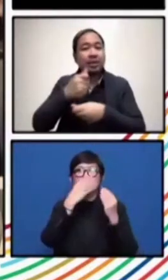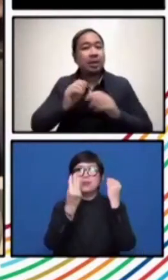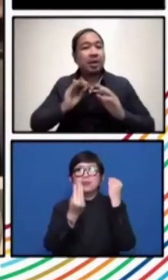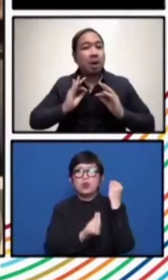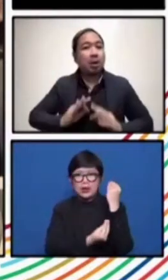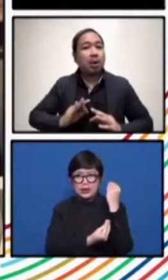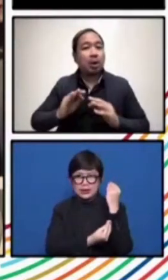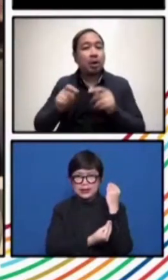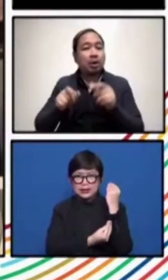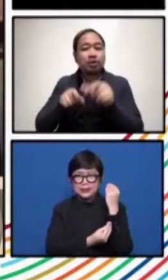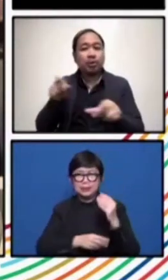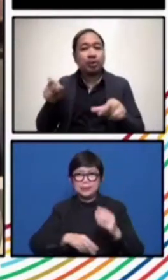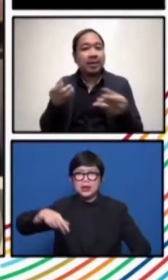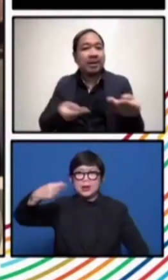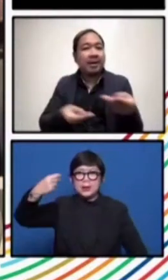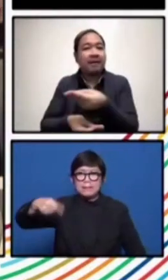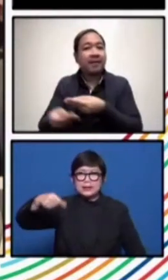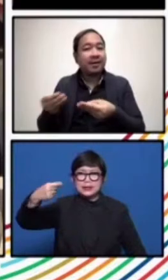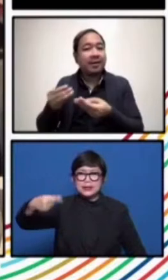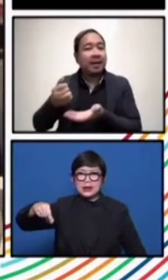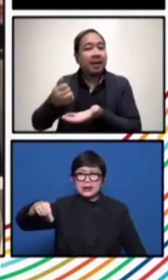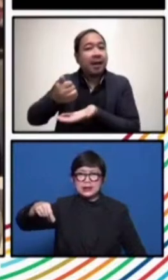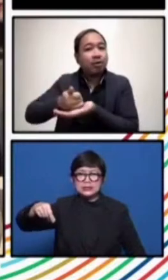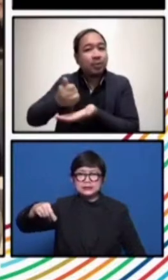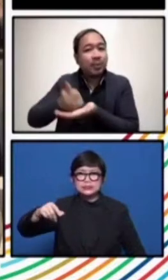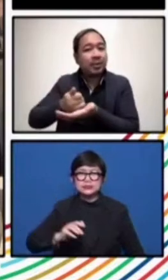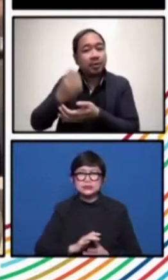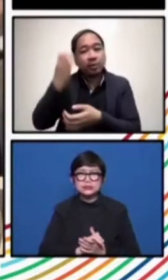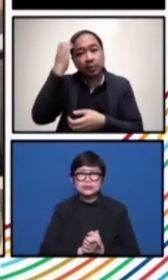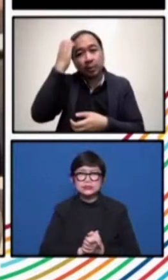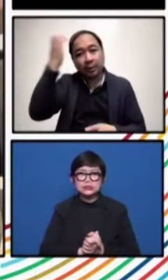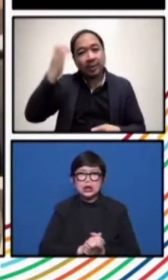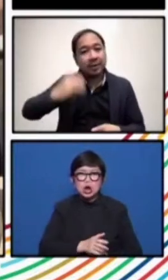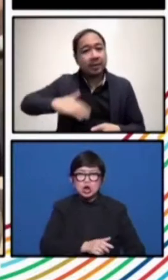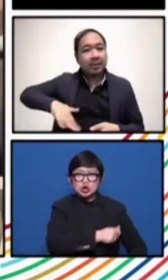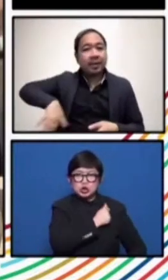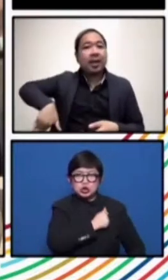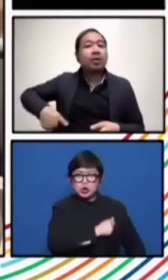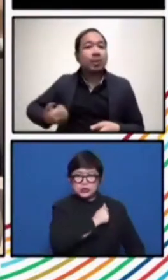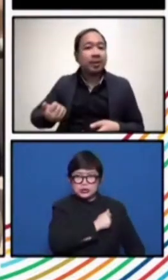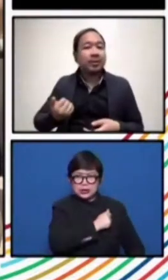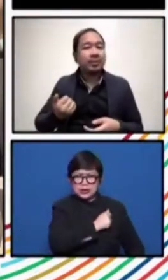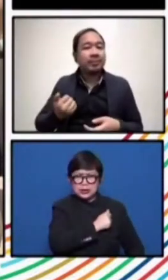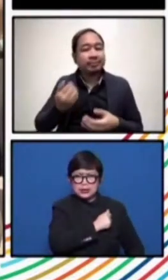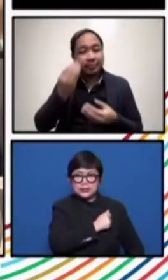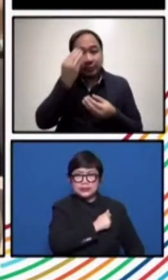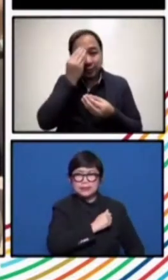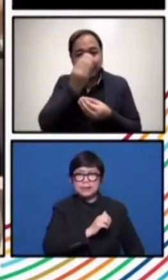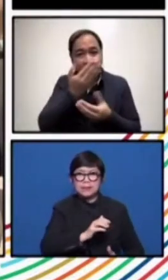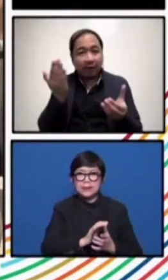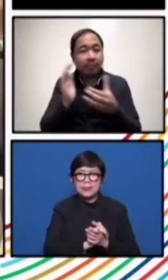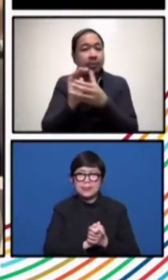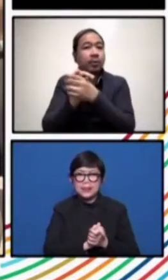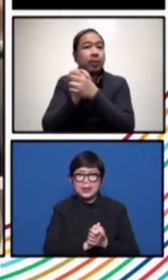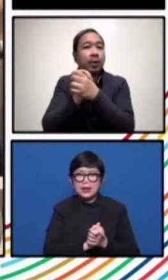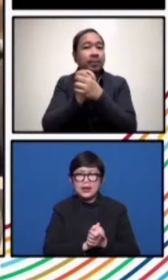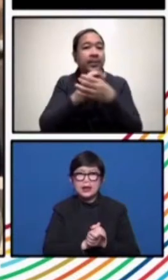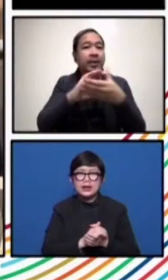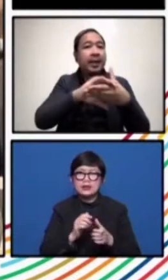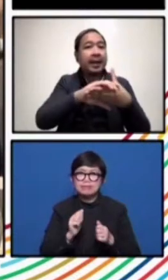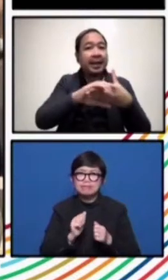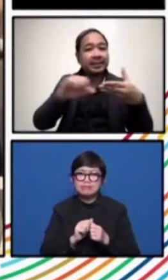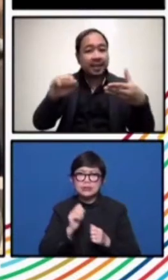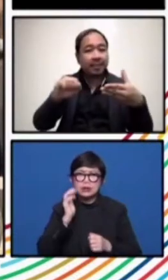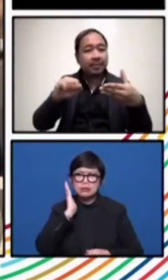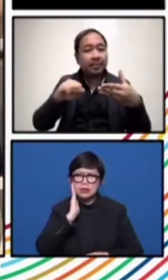Victorian and Duty habilitation Roja government of Cambodia I wish to congratulate unsca and